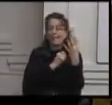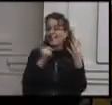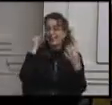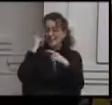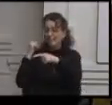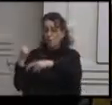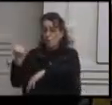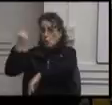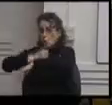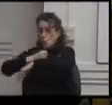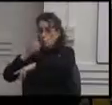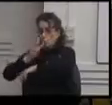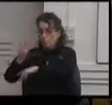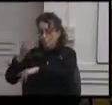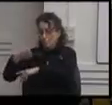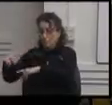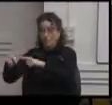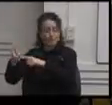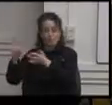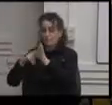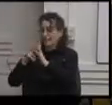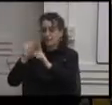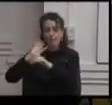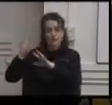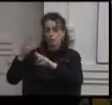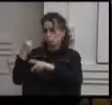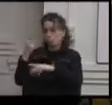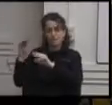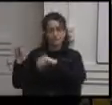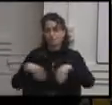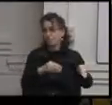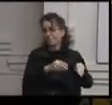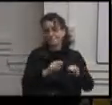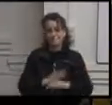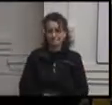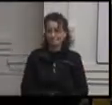Fire Station if Station 2 were to be closed.